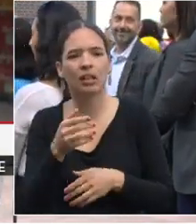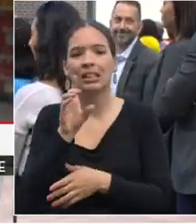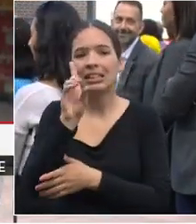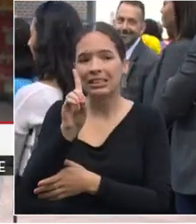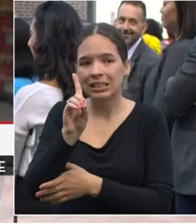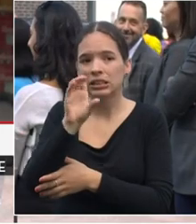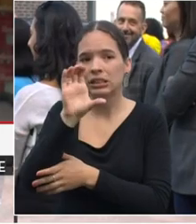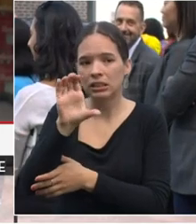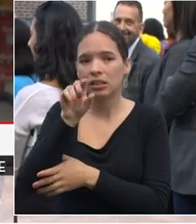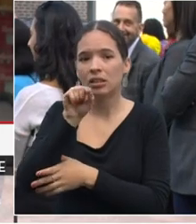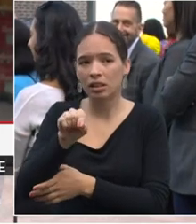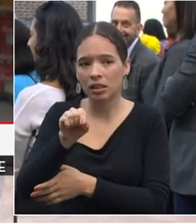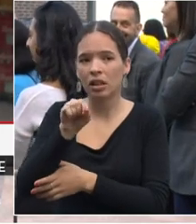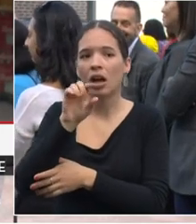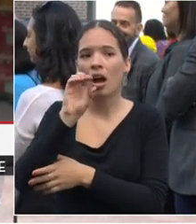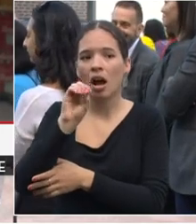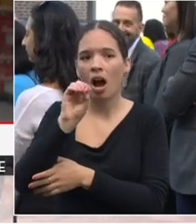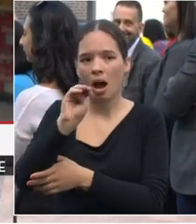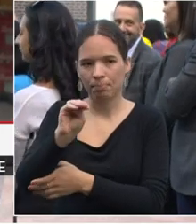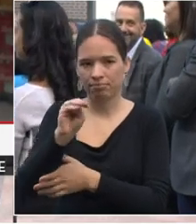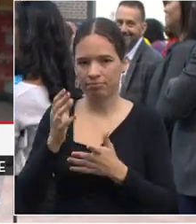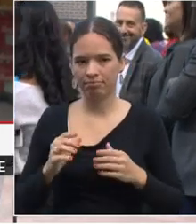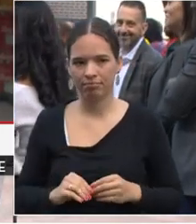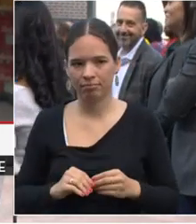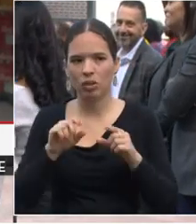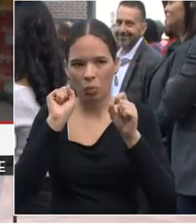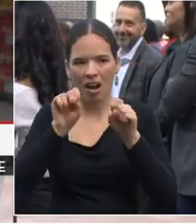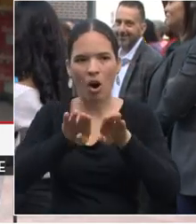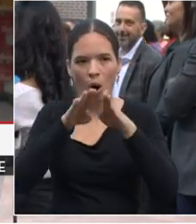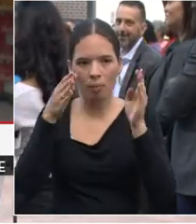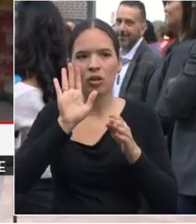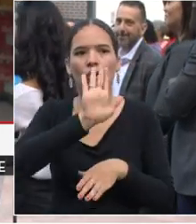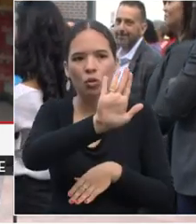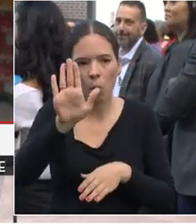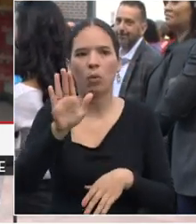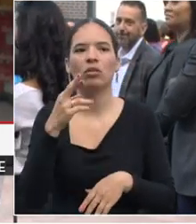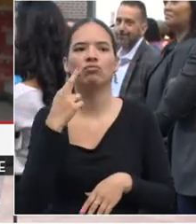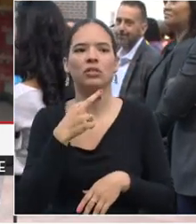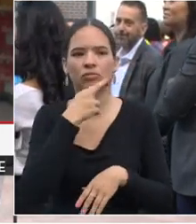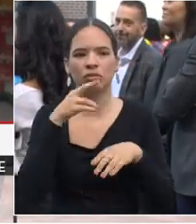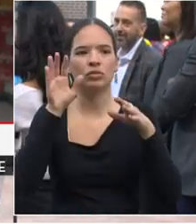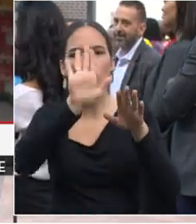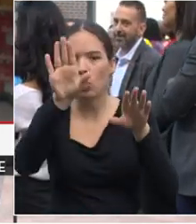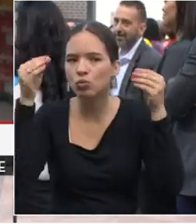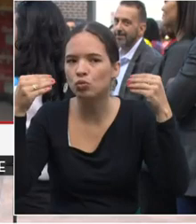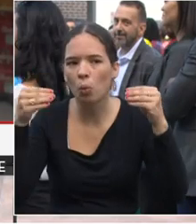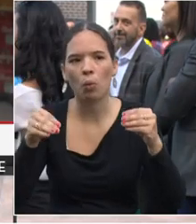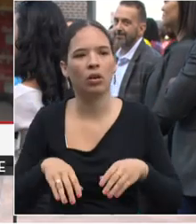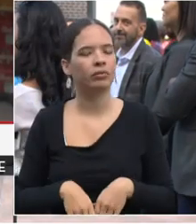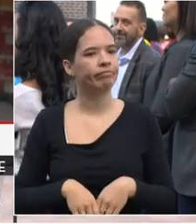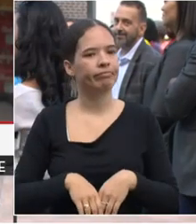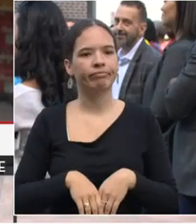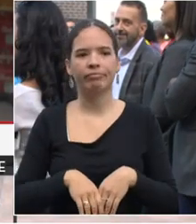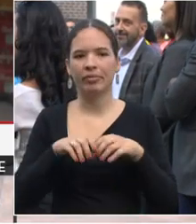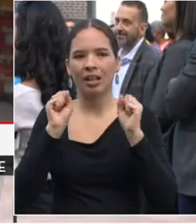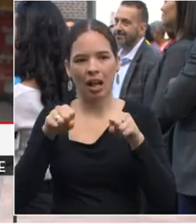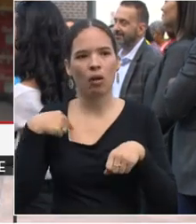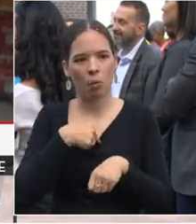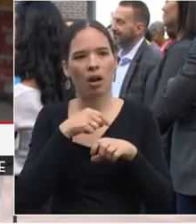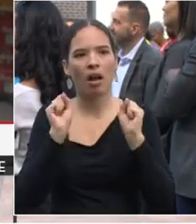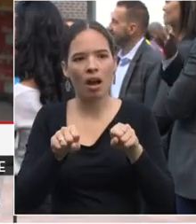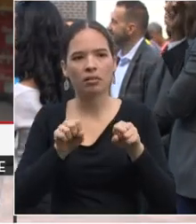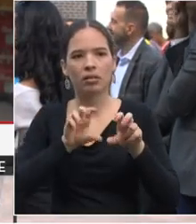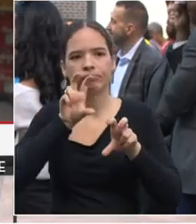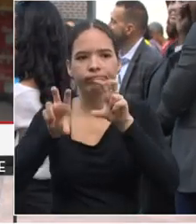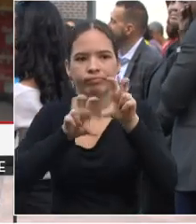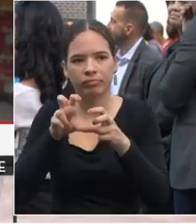you go there, that's where you can open up your restaurant, your market, your grocery store, so that we can keep contributing to this. And as Ms. Thornhill